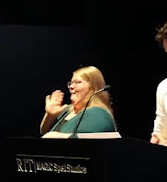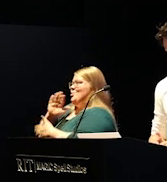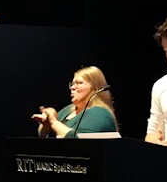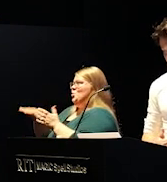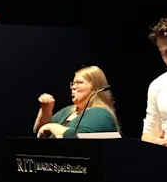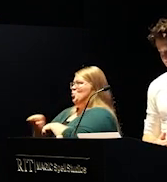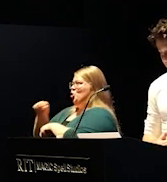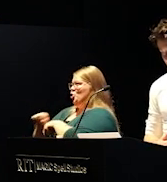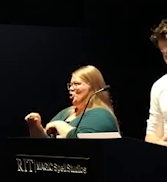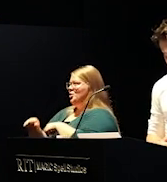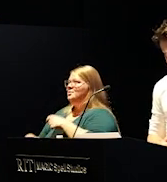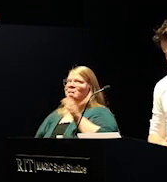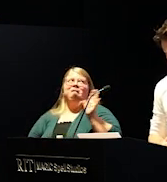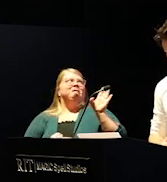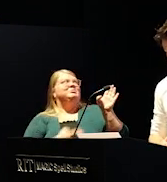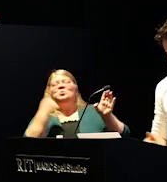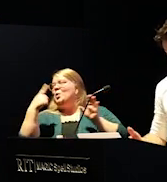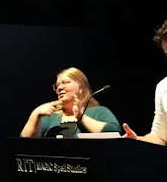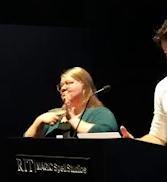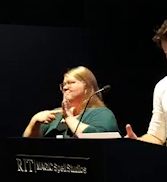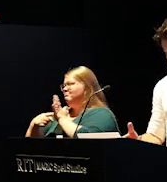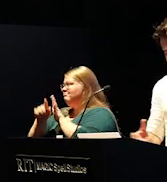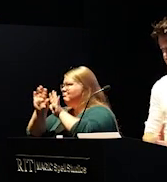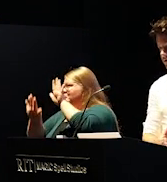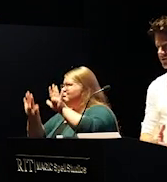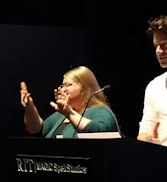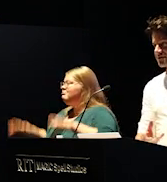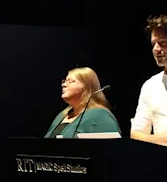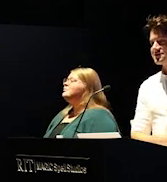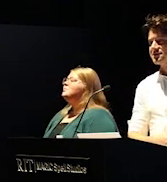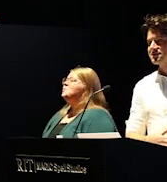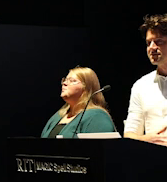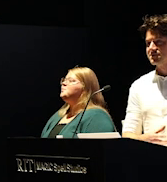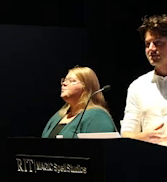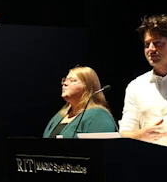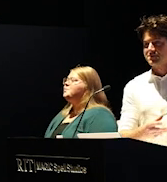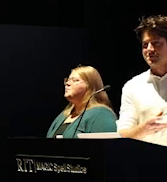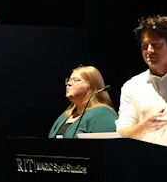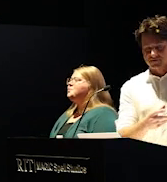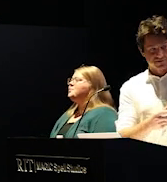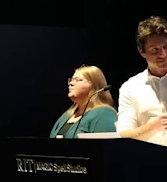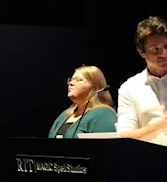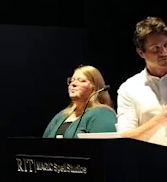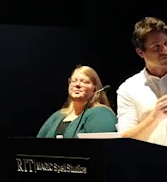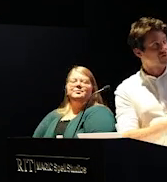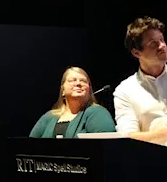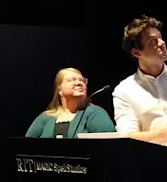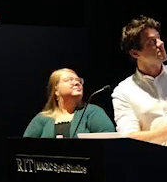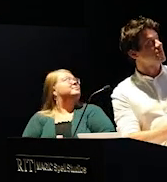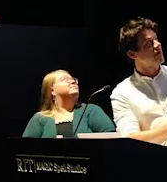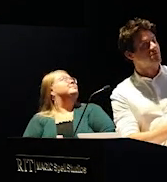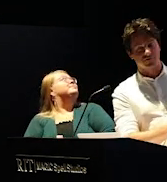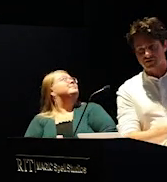student here. And I'm going to, as a lesson, your